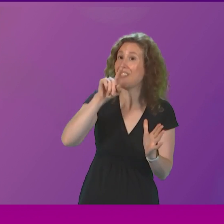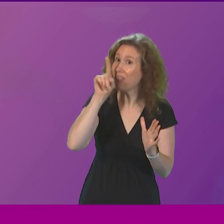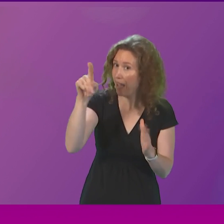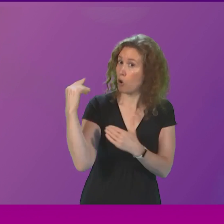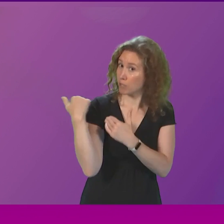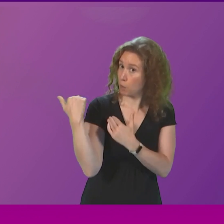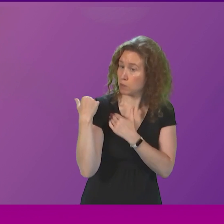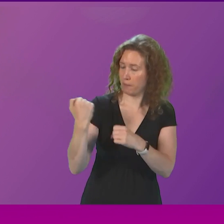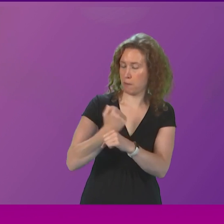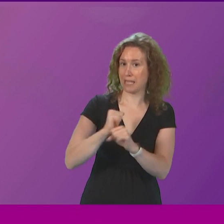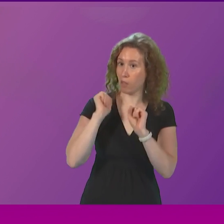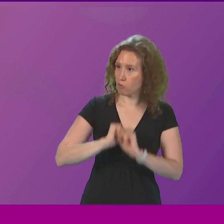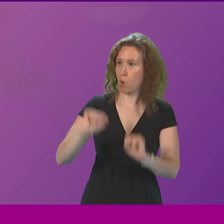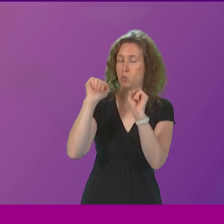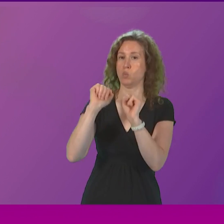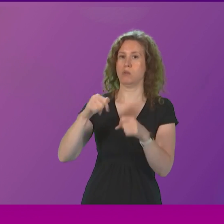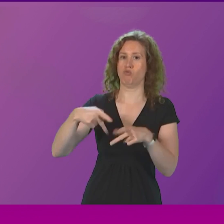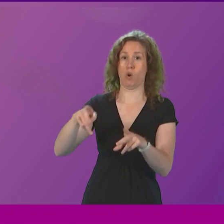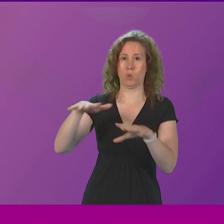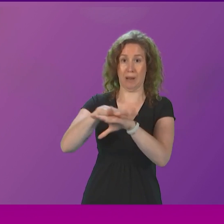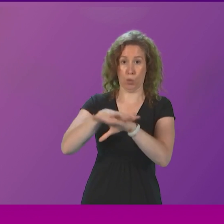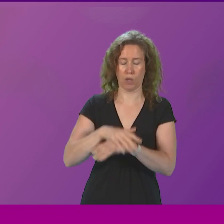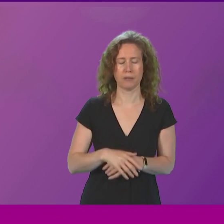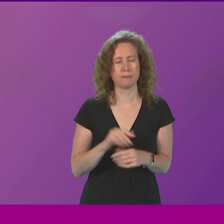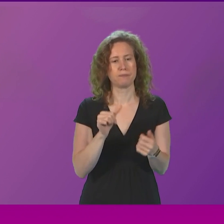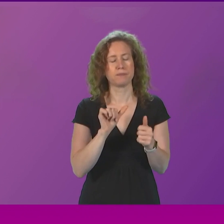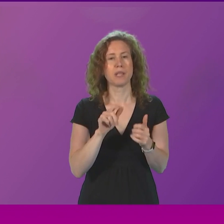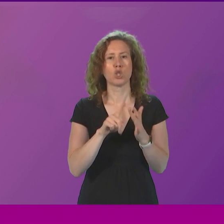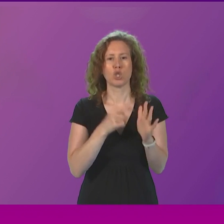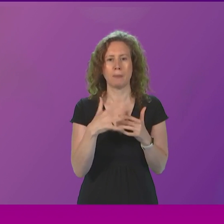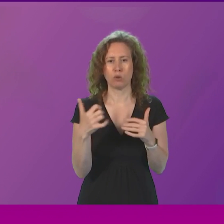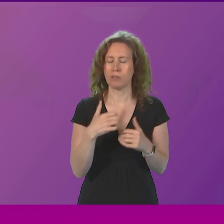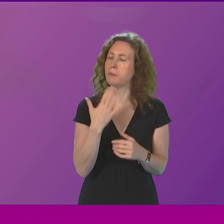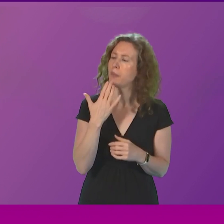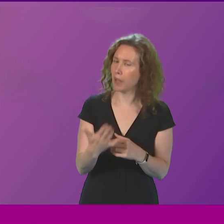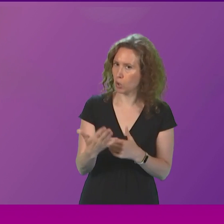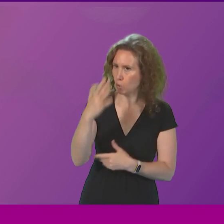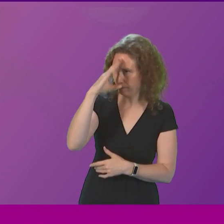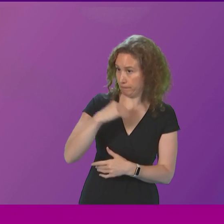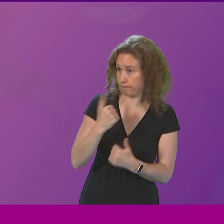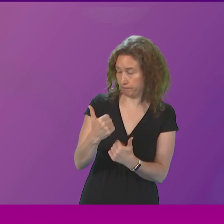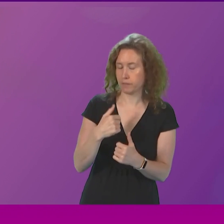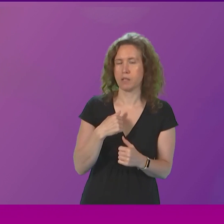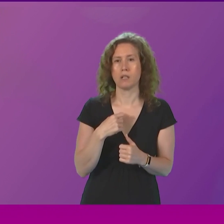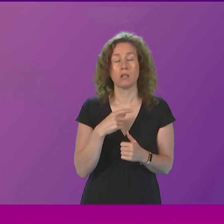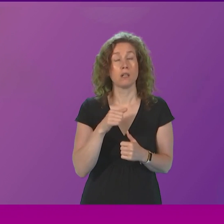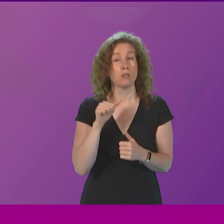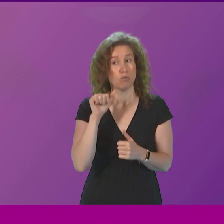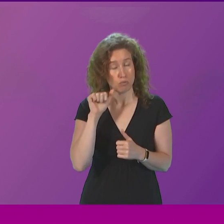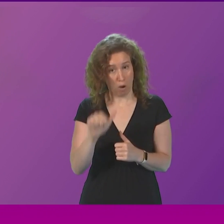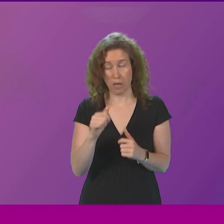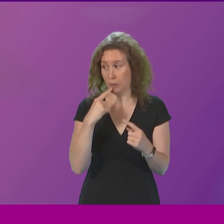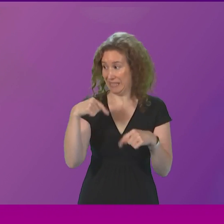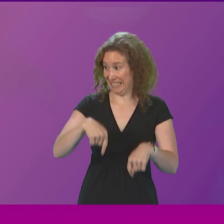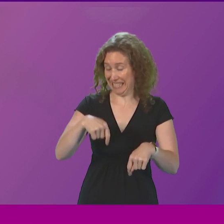maintenance of their respective local road network. Jamie Green. Can I thank the First Minister for that update? Of course, much has rightly been said in this place